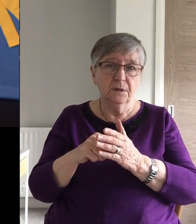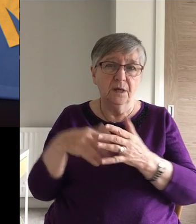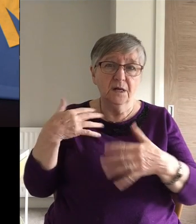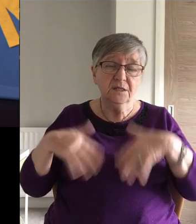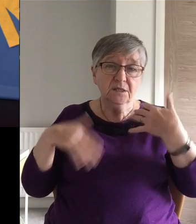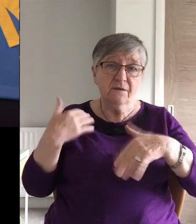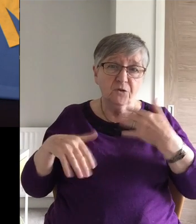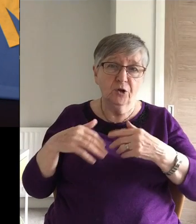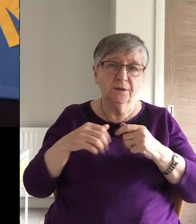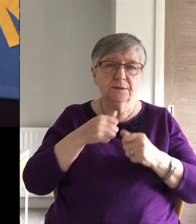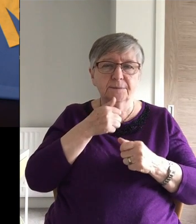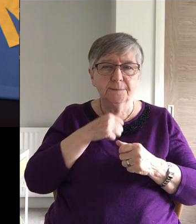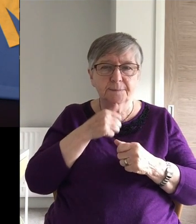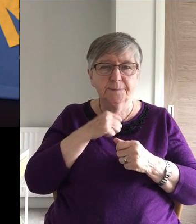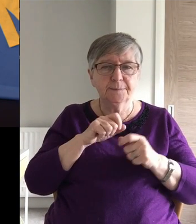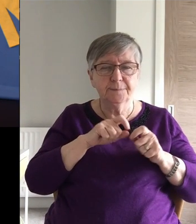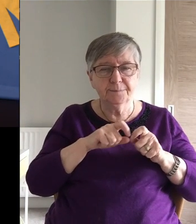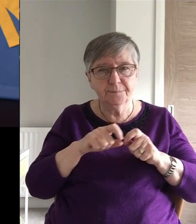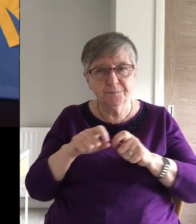when sufferings are endured,